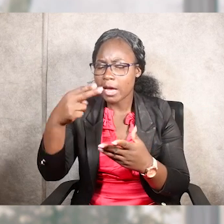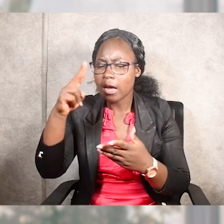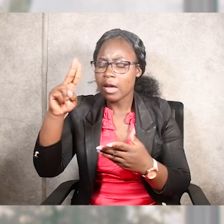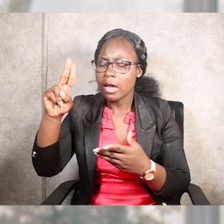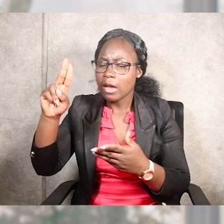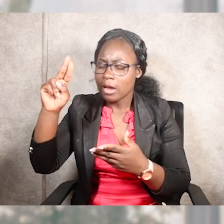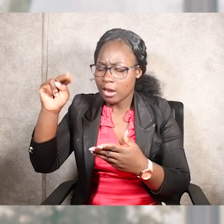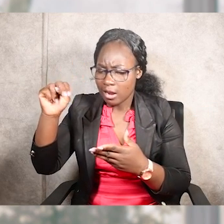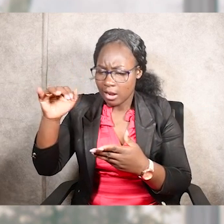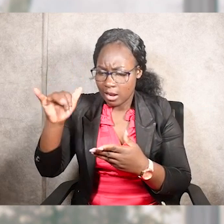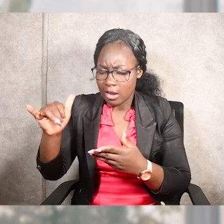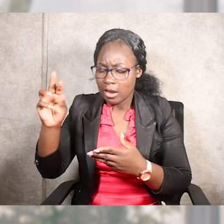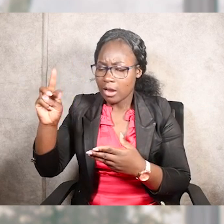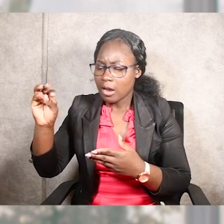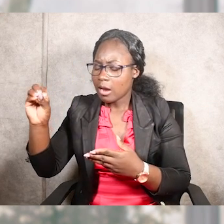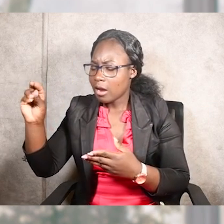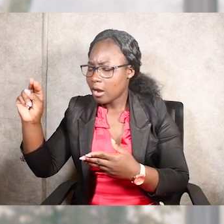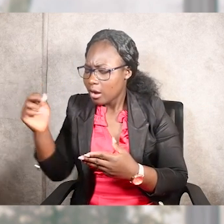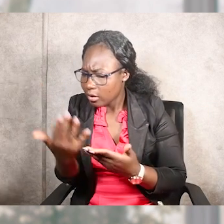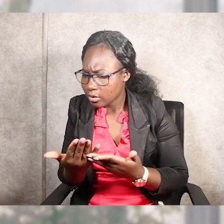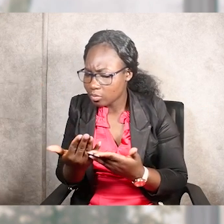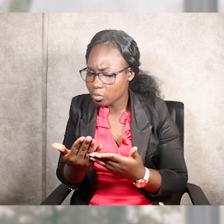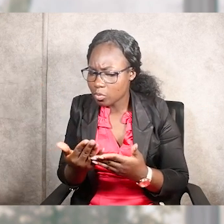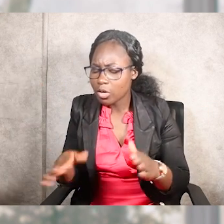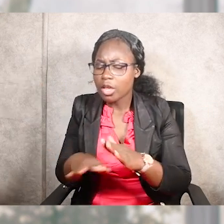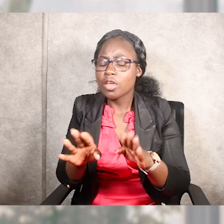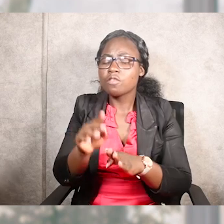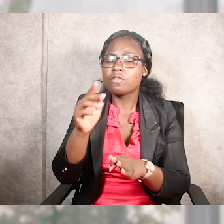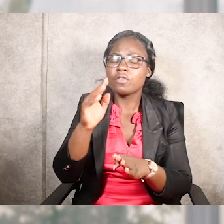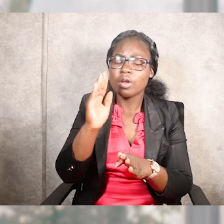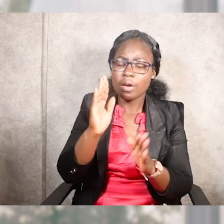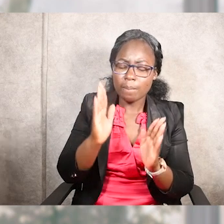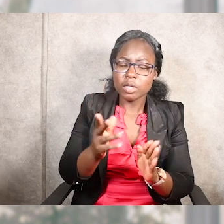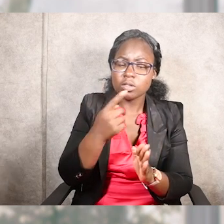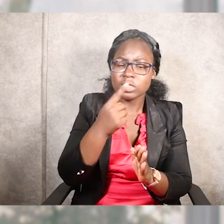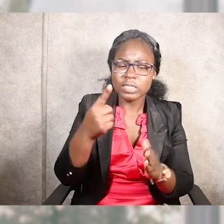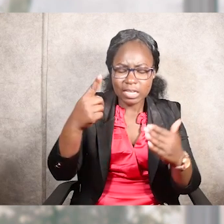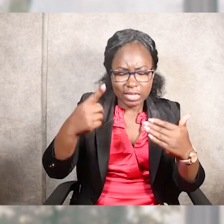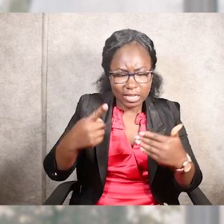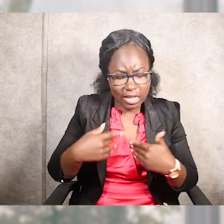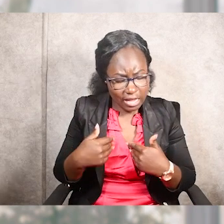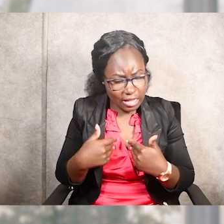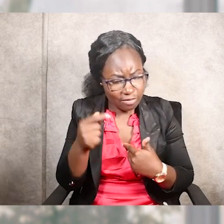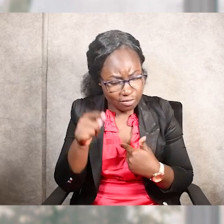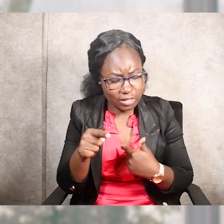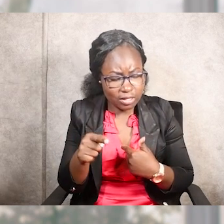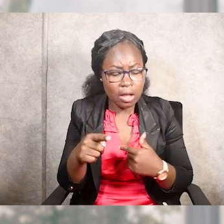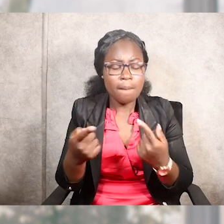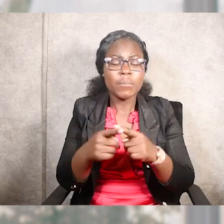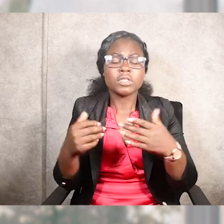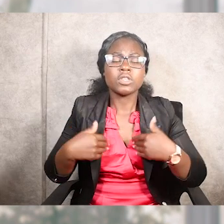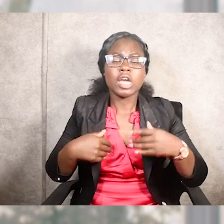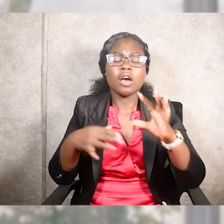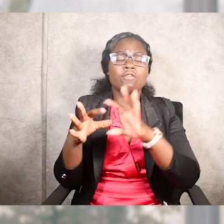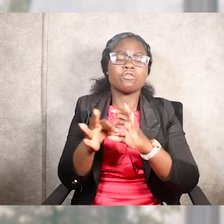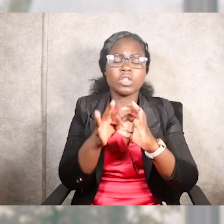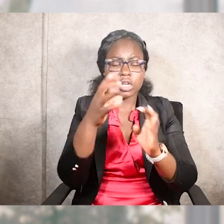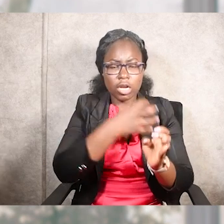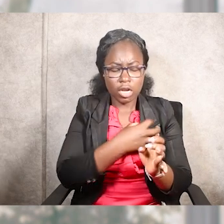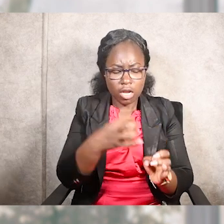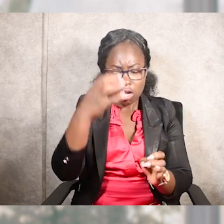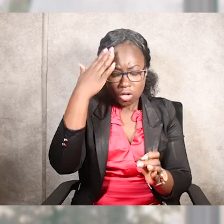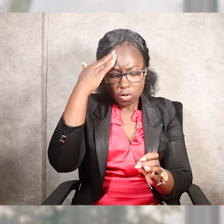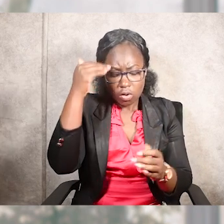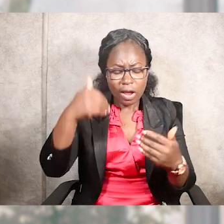course, everyone will say that he has mastered, but before that mastery, there'll be a bit of cultural shock, realizing that there are limitations in